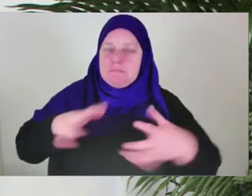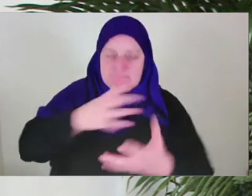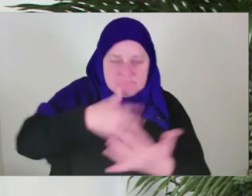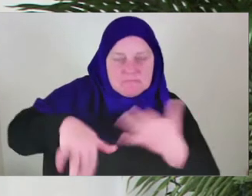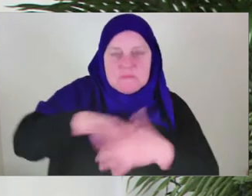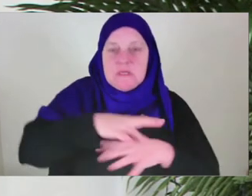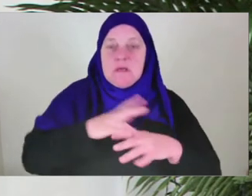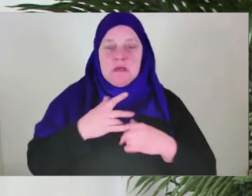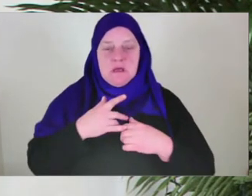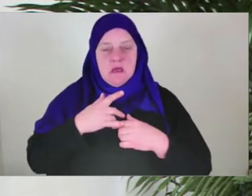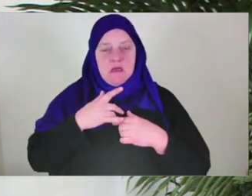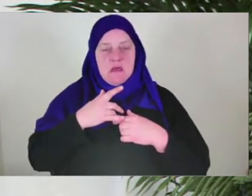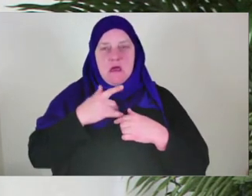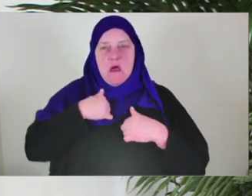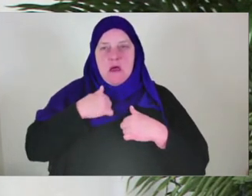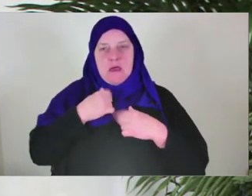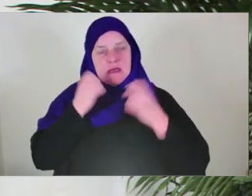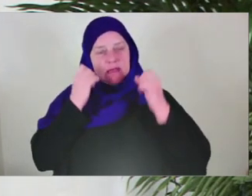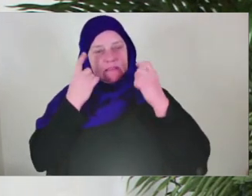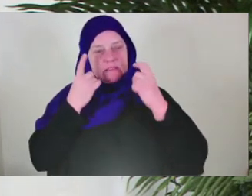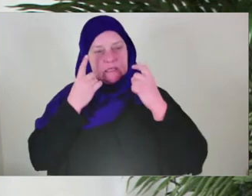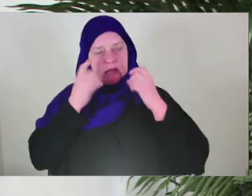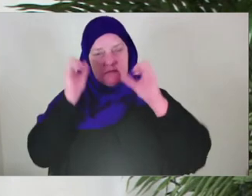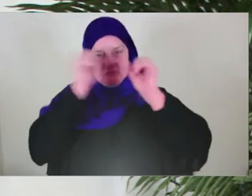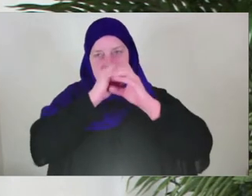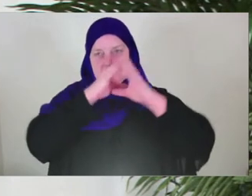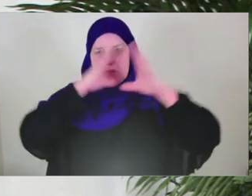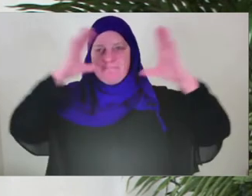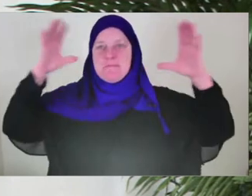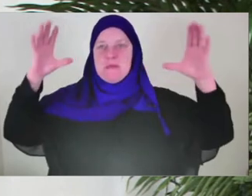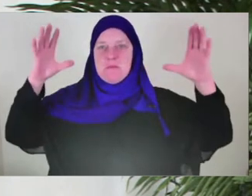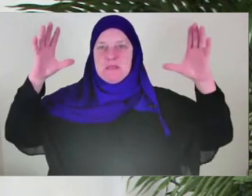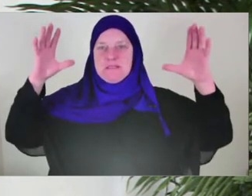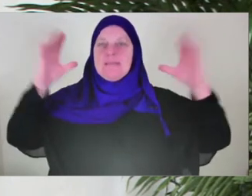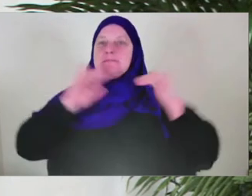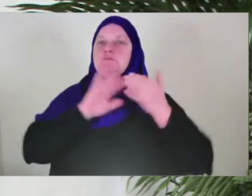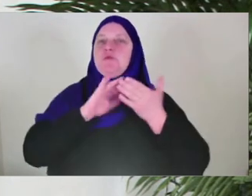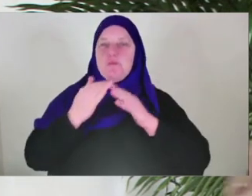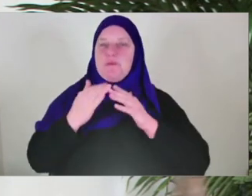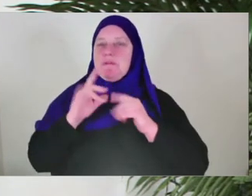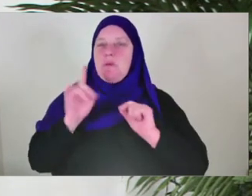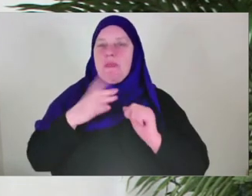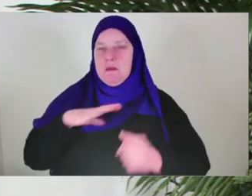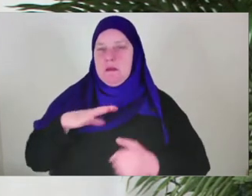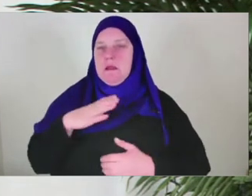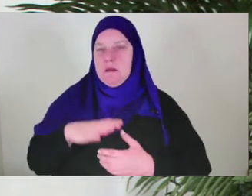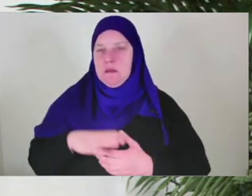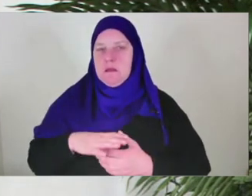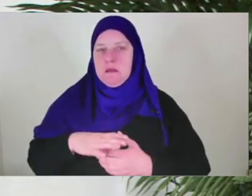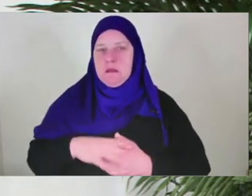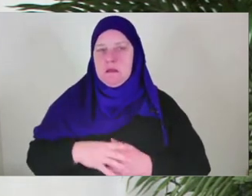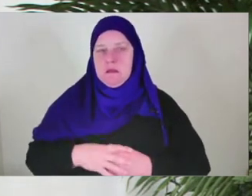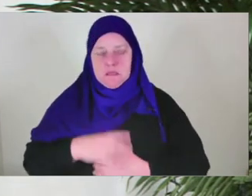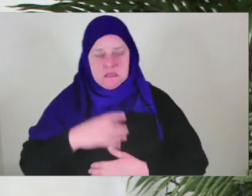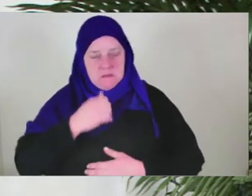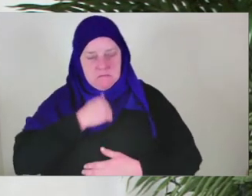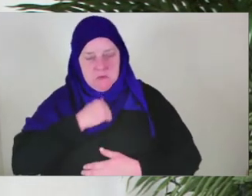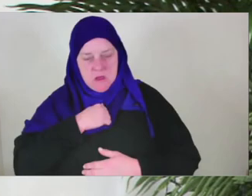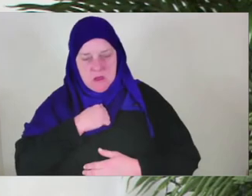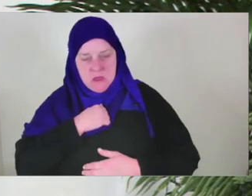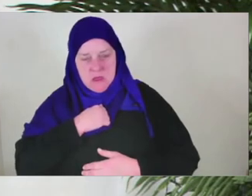important to me, might not factor in very highly when you look at the overall picture and all of